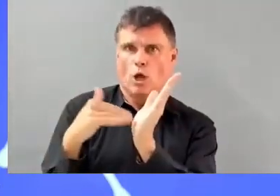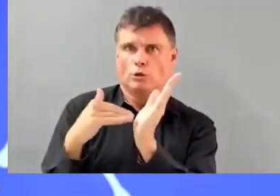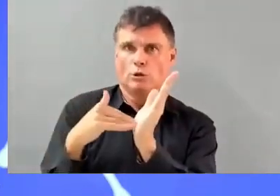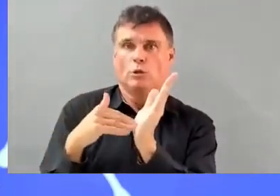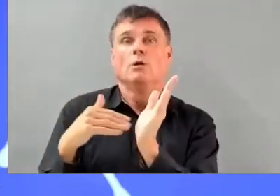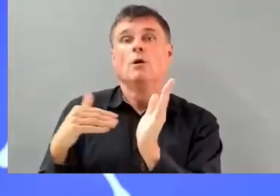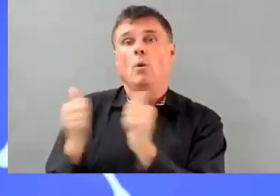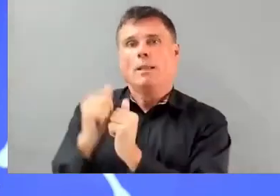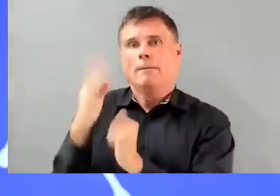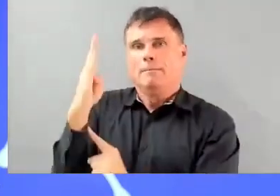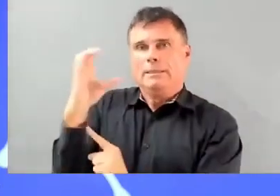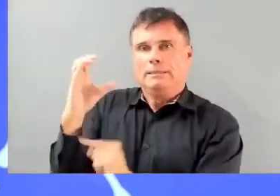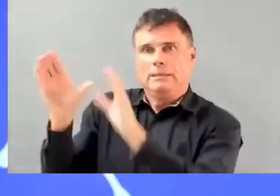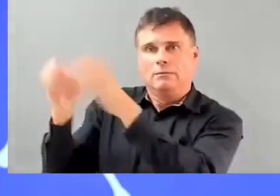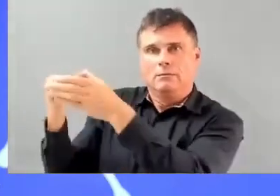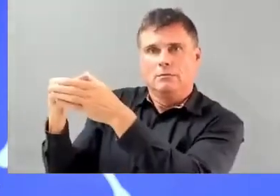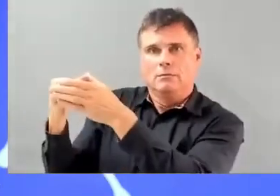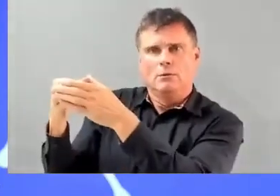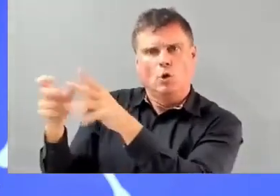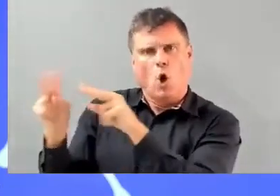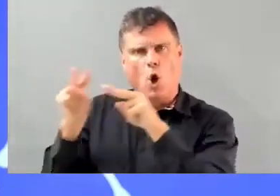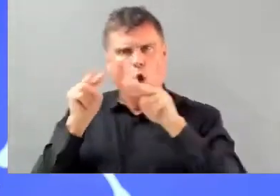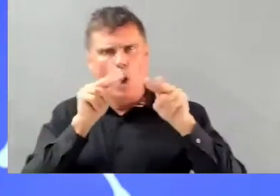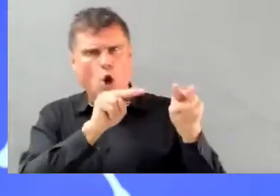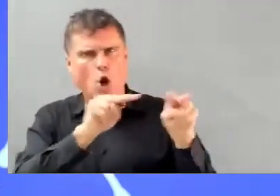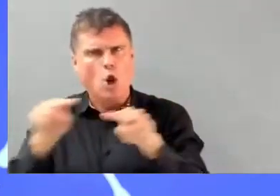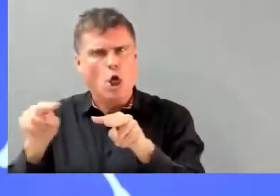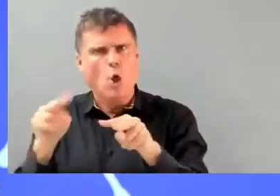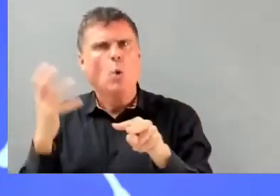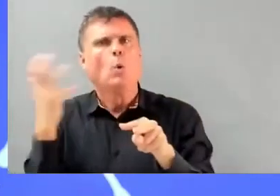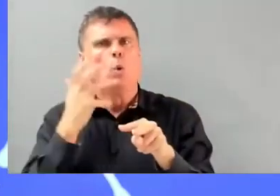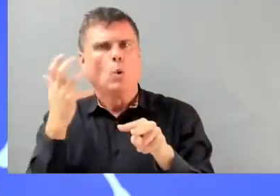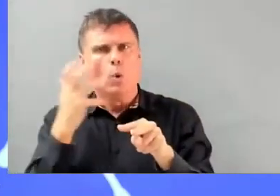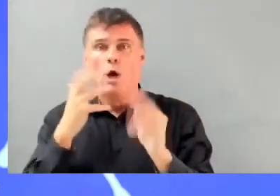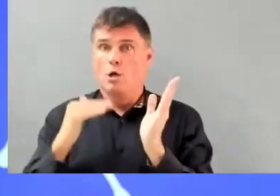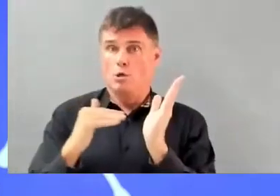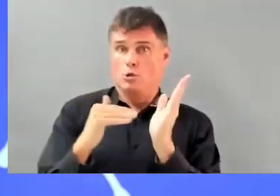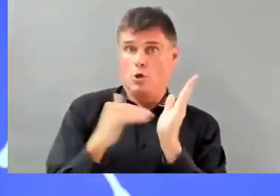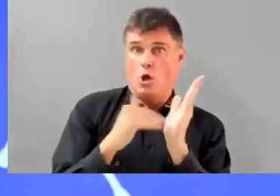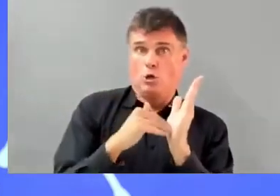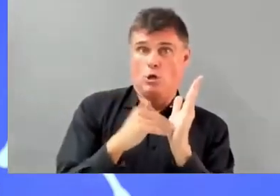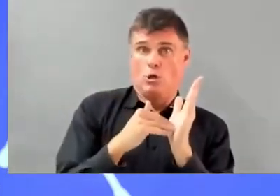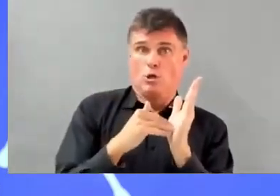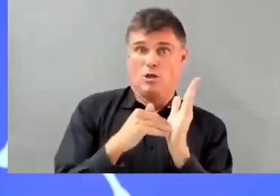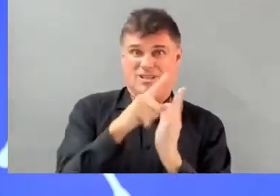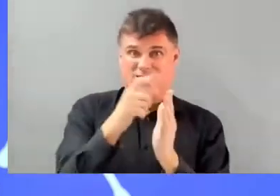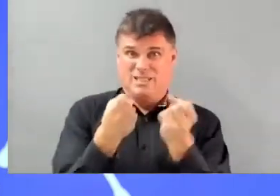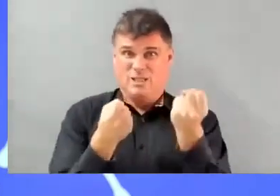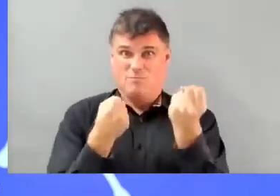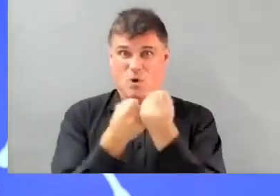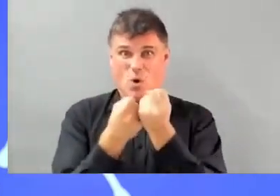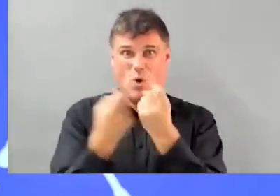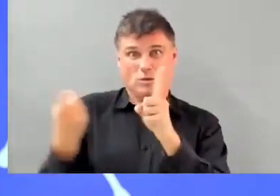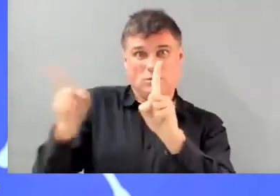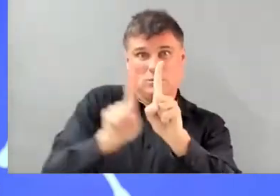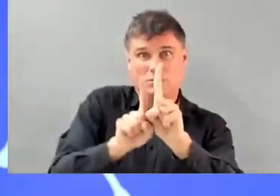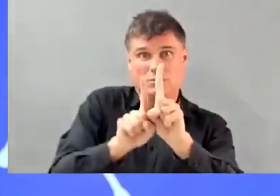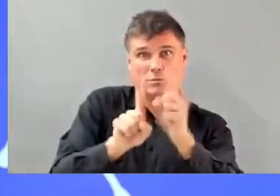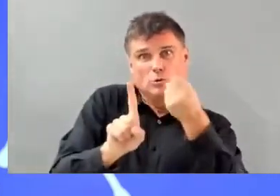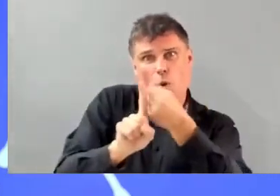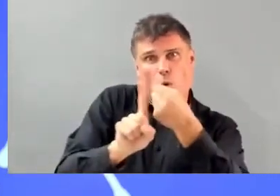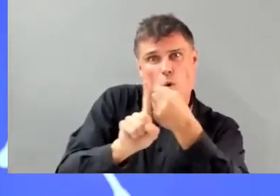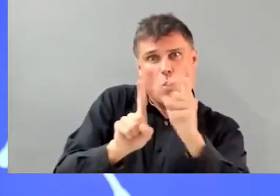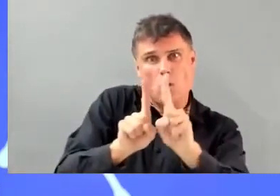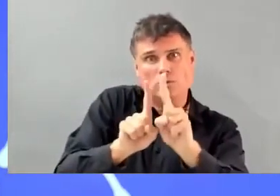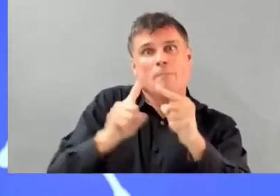that doctors in BC do to support these programs, as in addition to all of the other things they do. So it requires the application